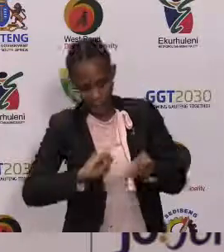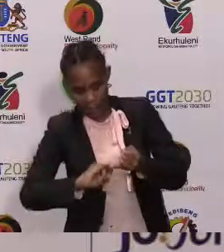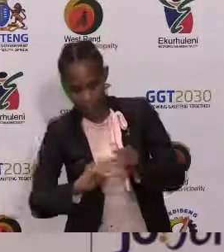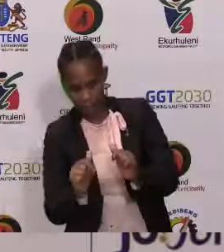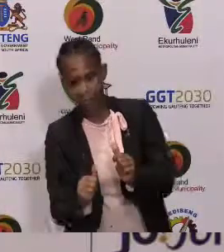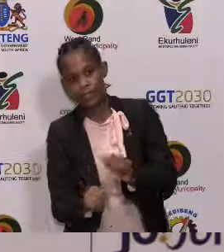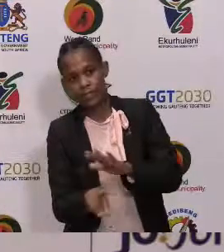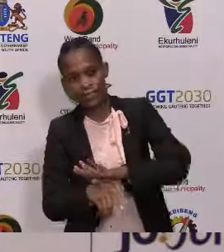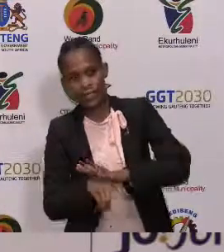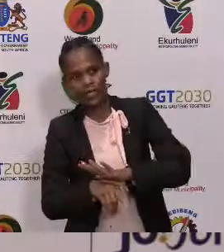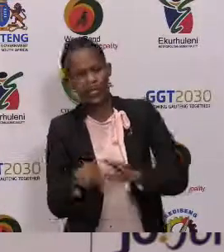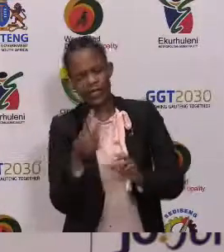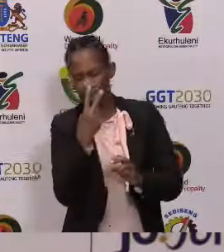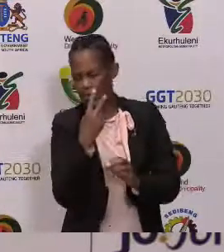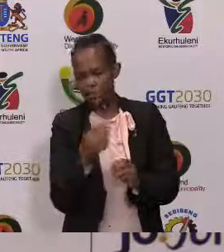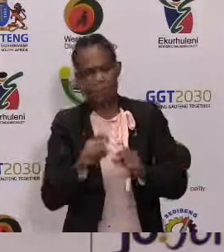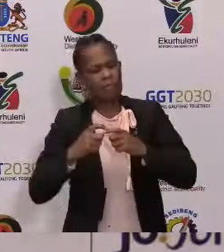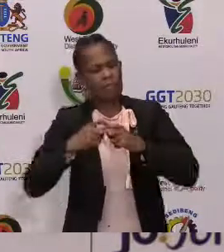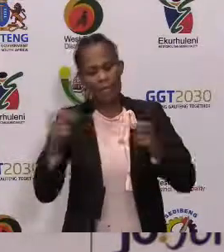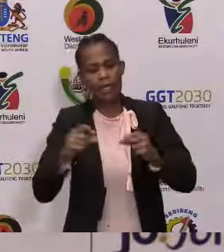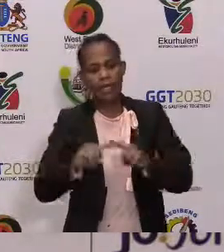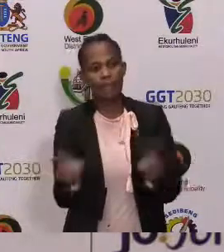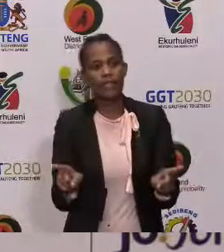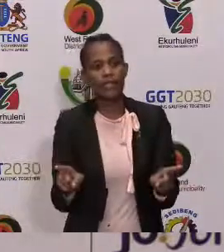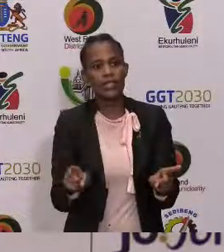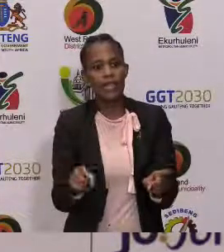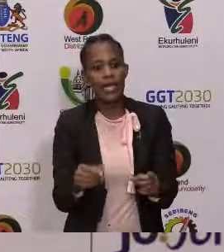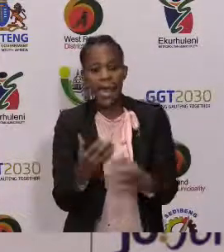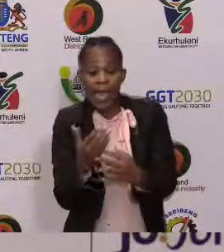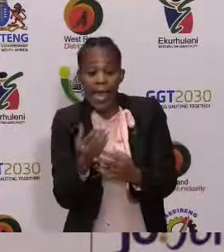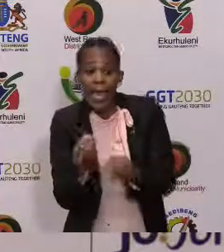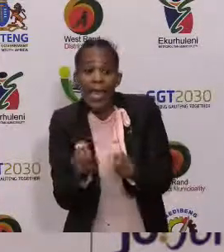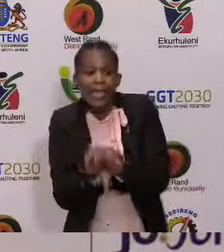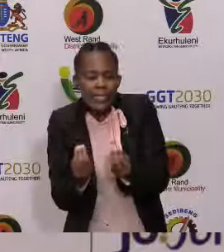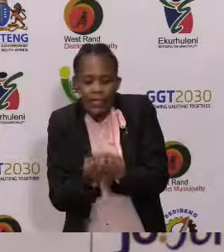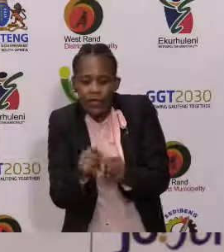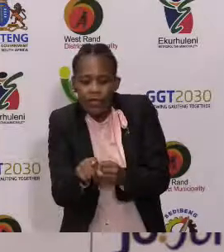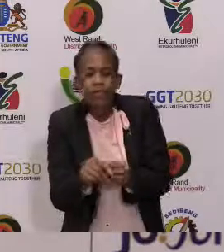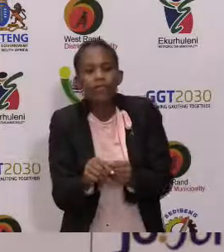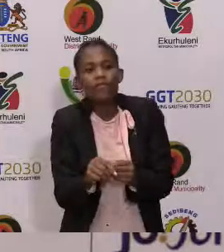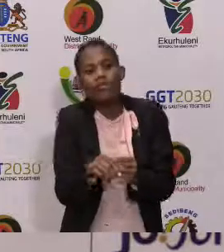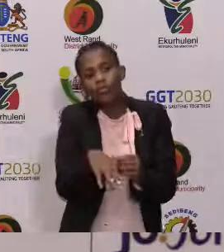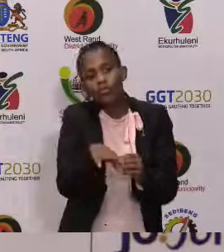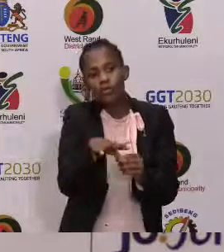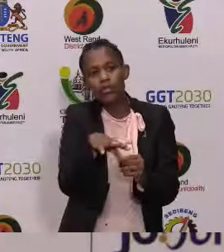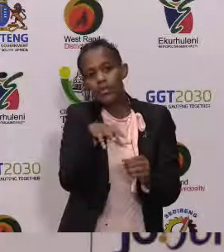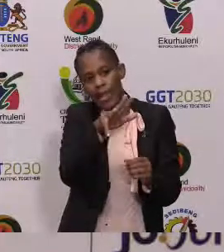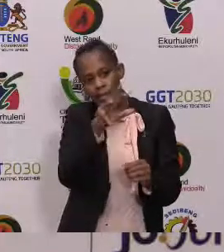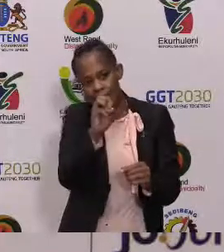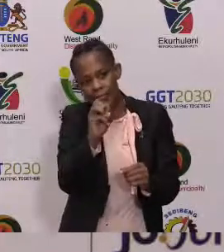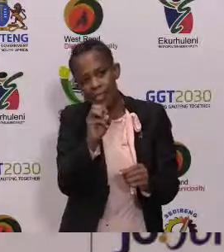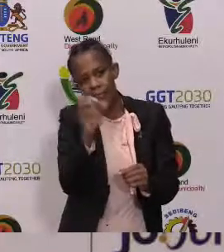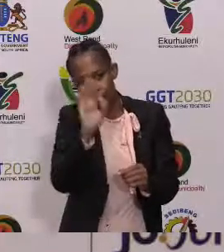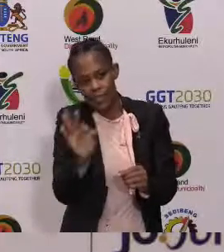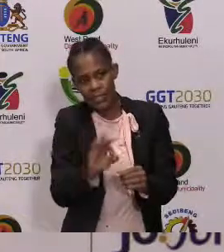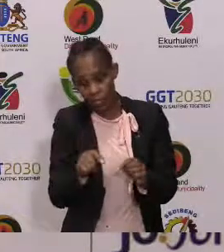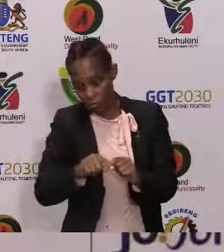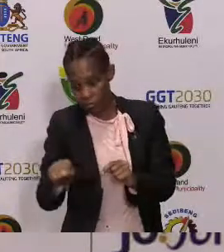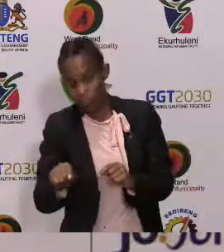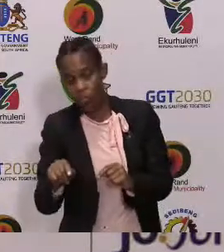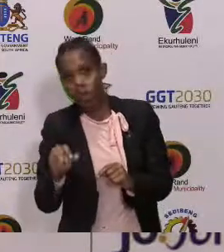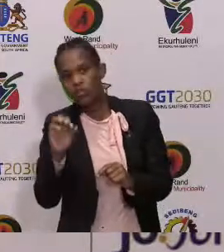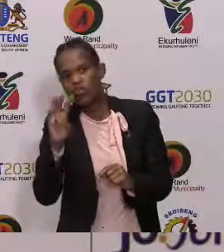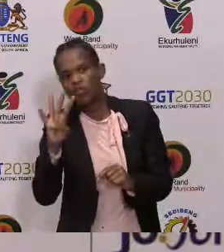huge variability. Anything between 9% to 43% of people in different sub-districts were